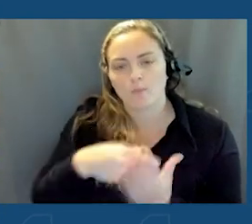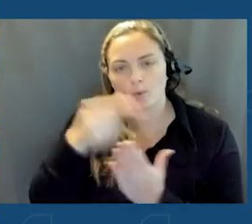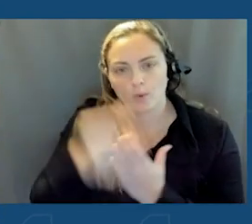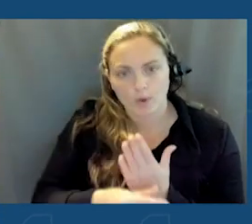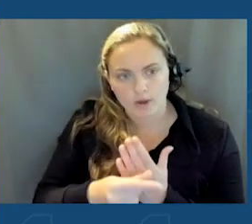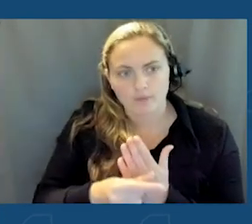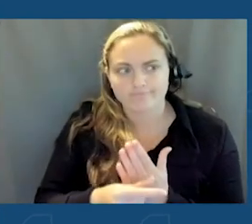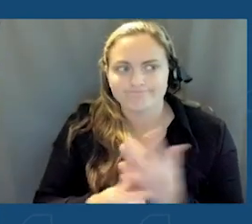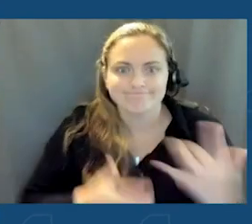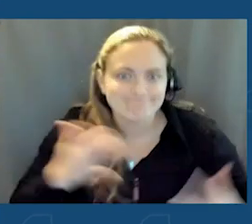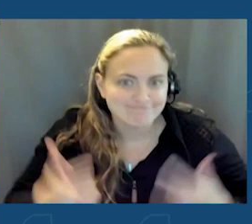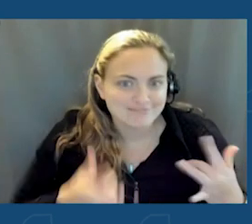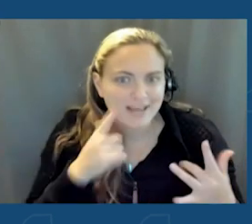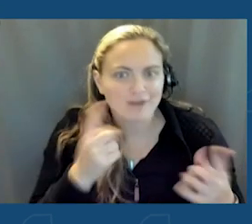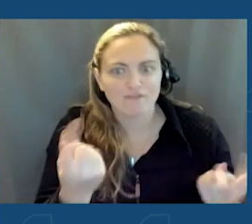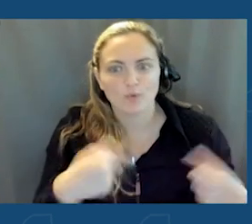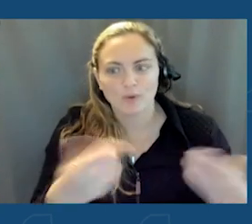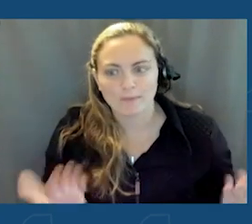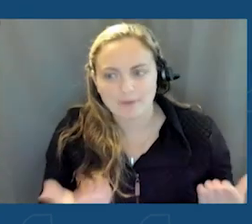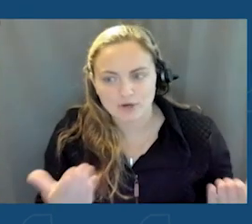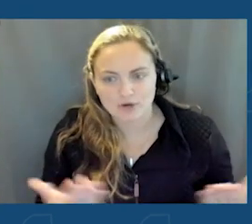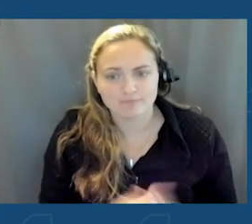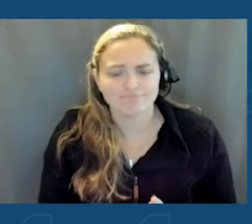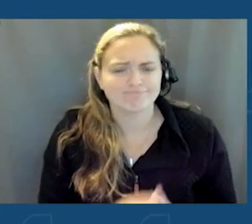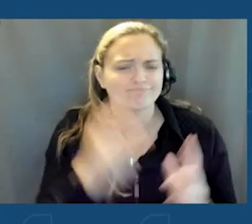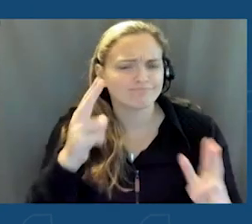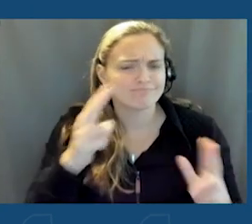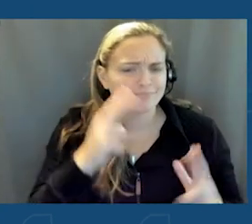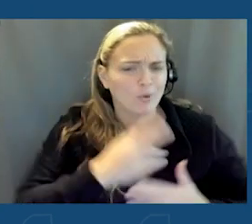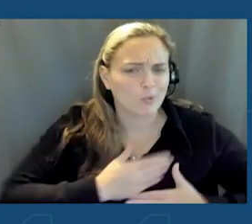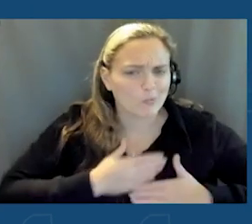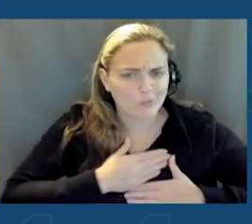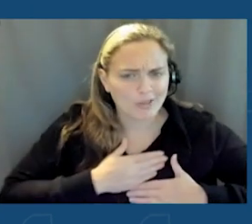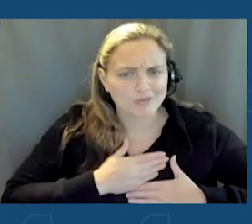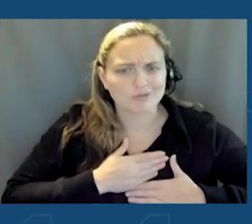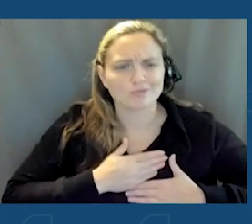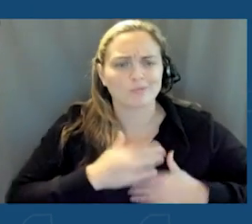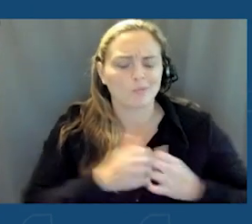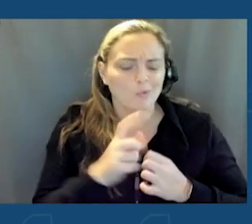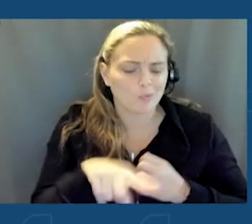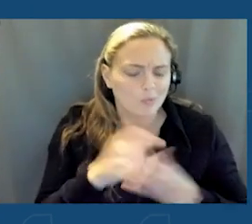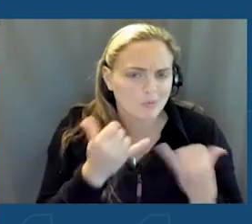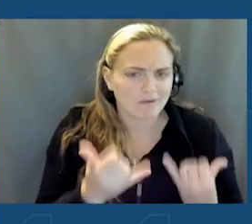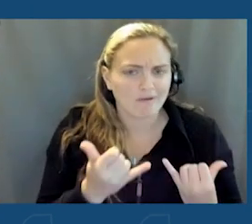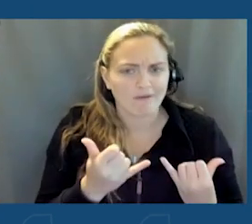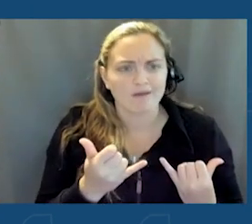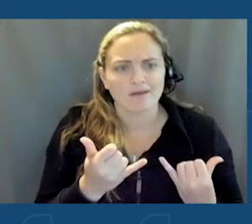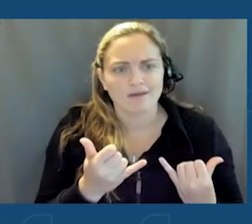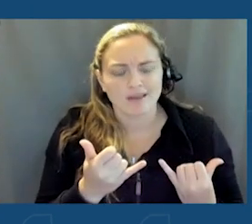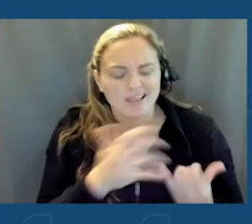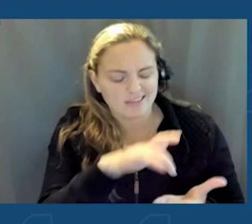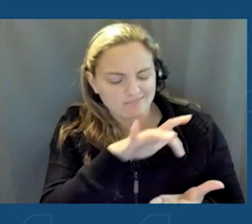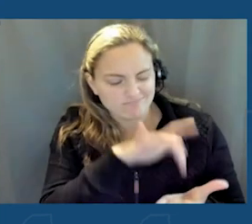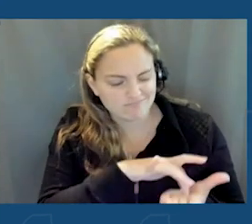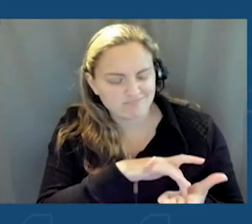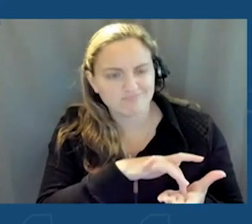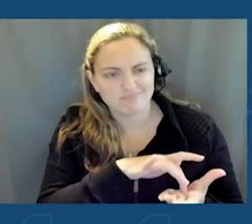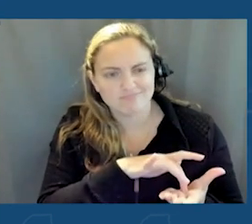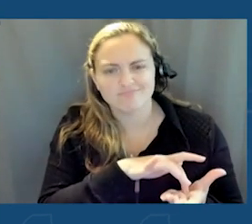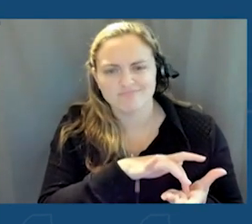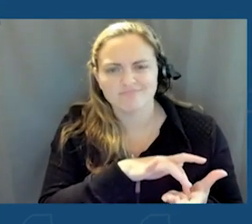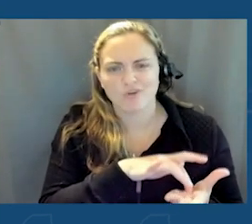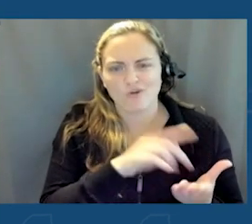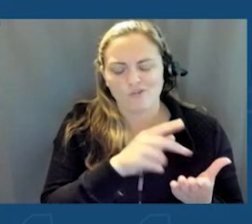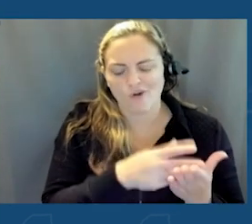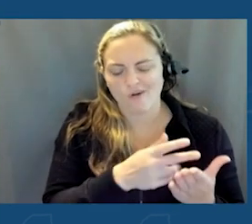to have you here, and an honor and a pleasure to be with you today in the heart of CAMBA's gun violence